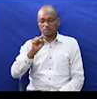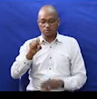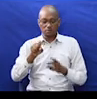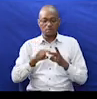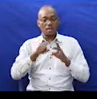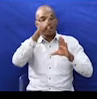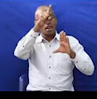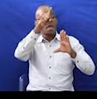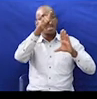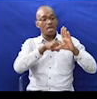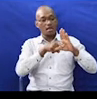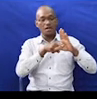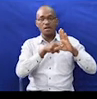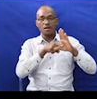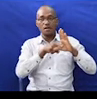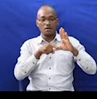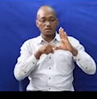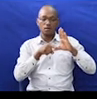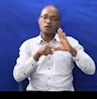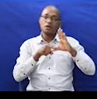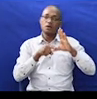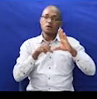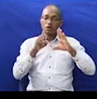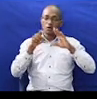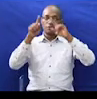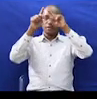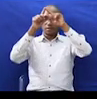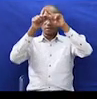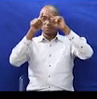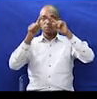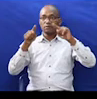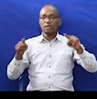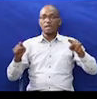angles of a triangle.